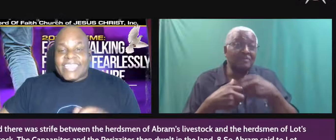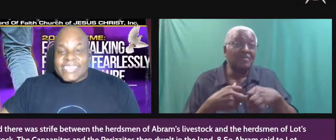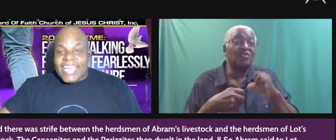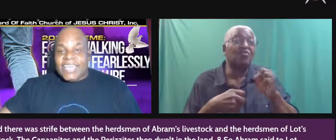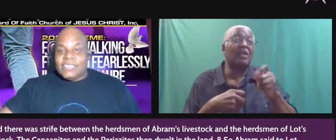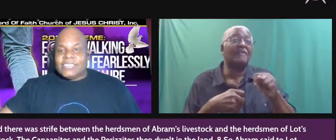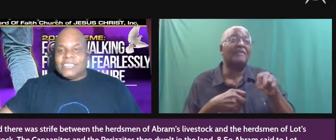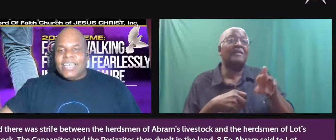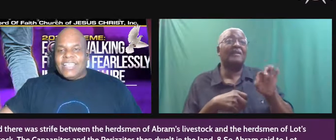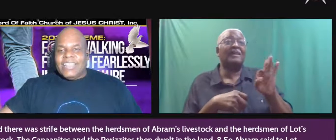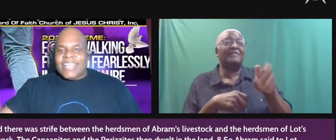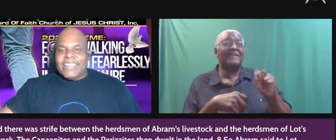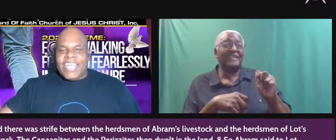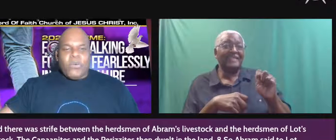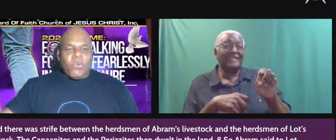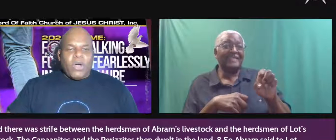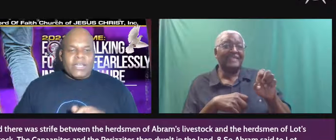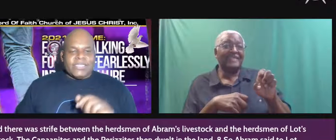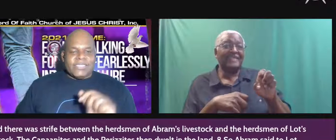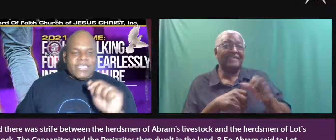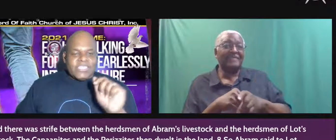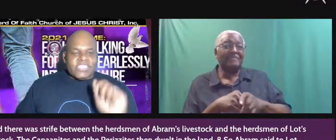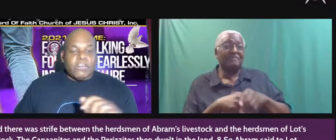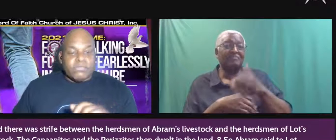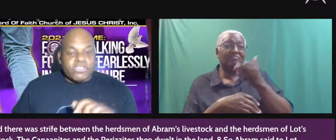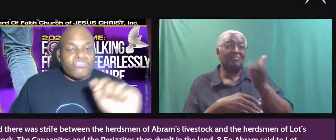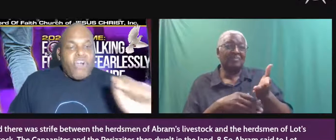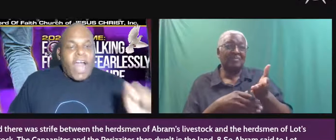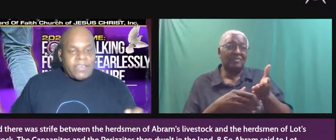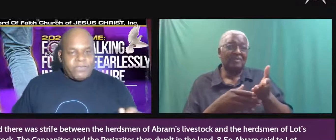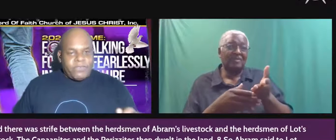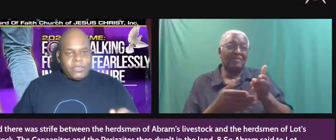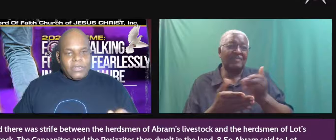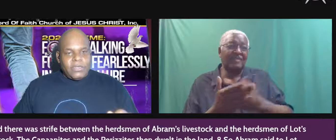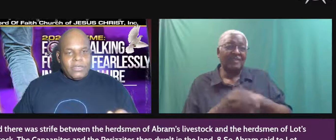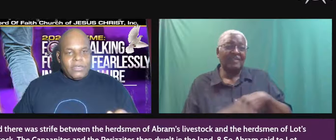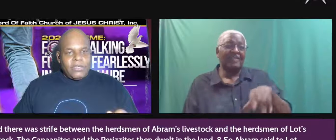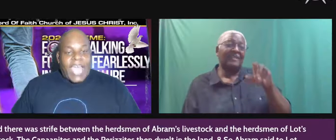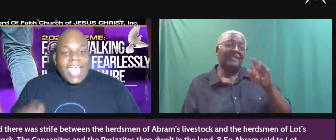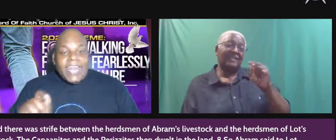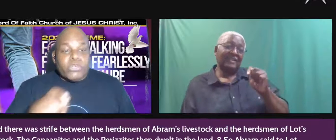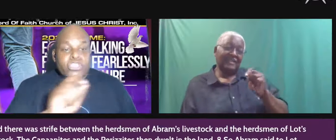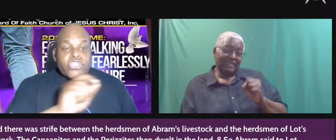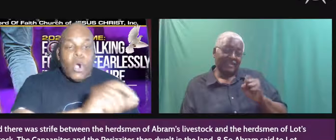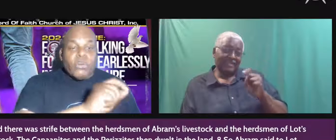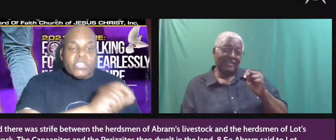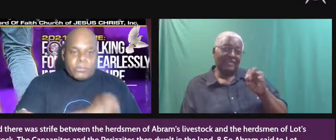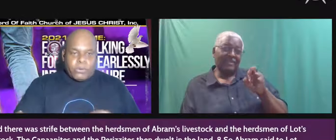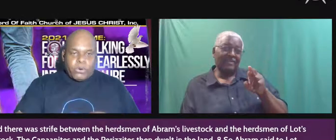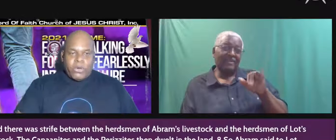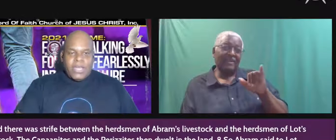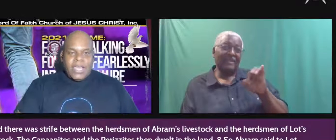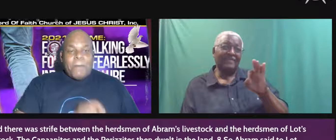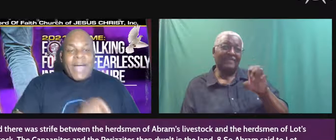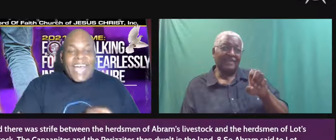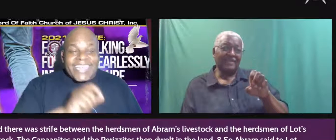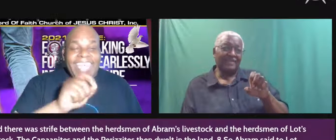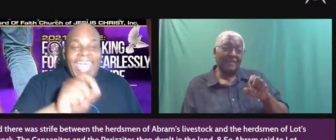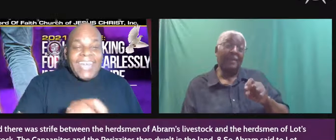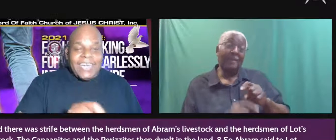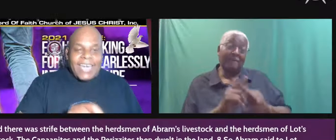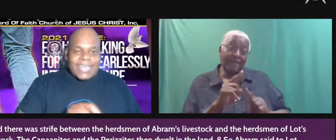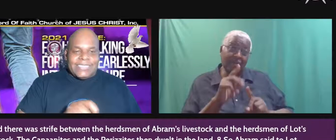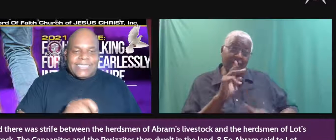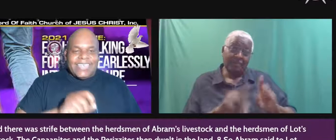The text says that there was some strife And it was noticeable by